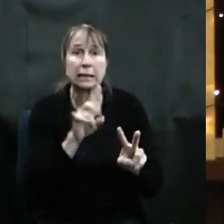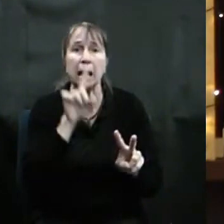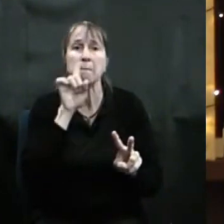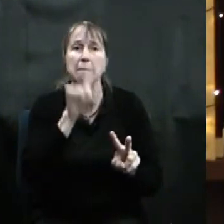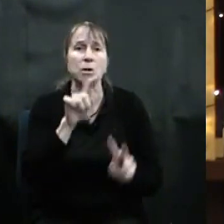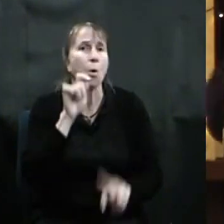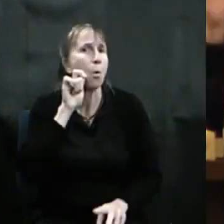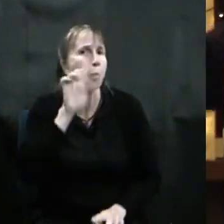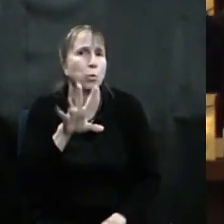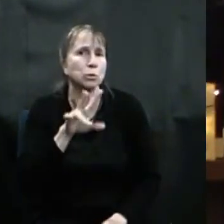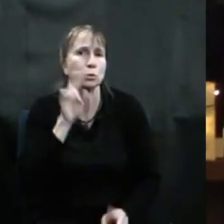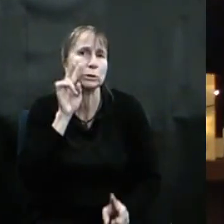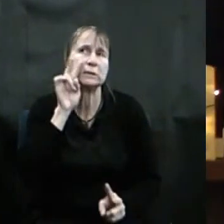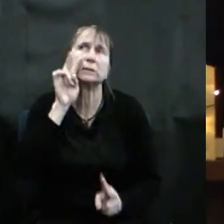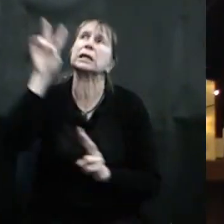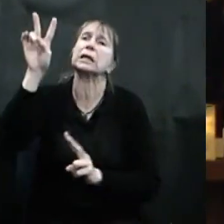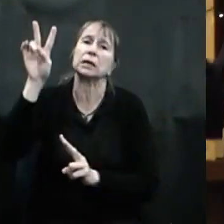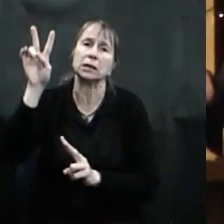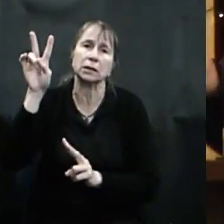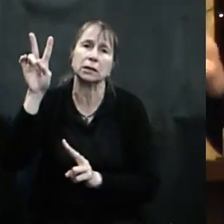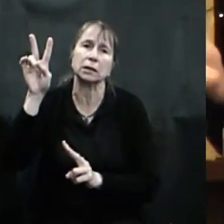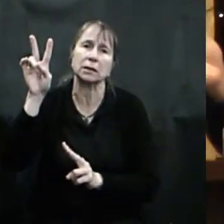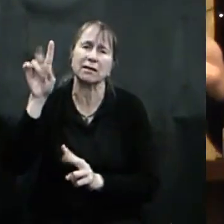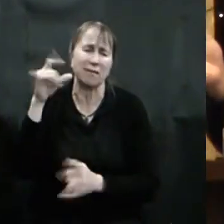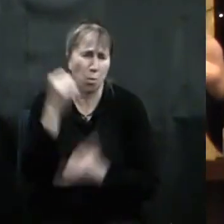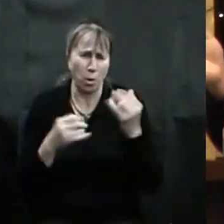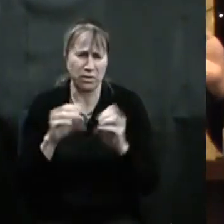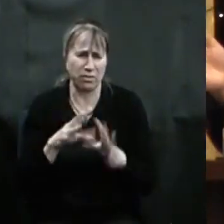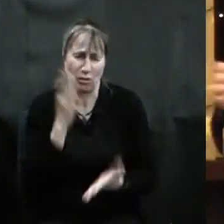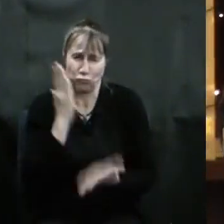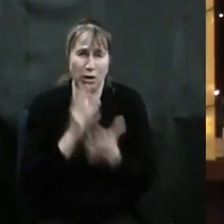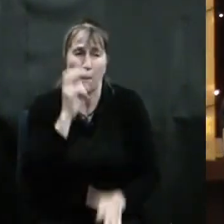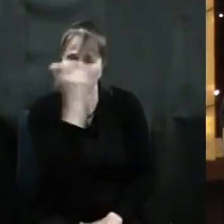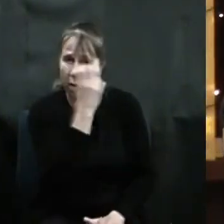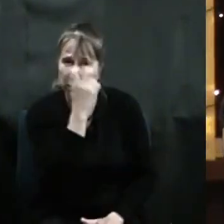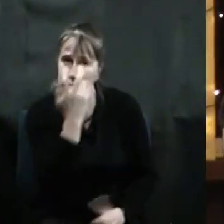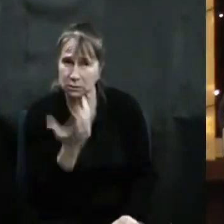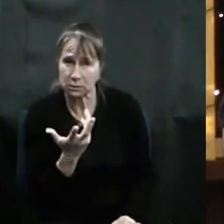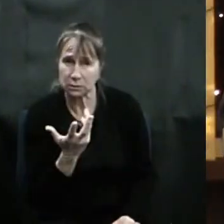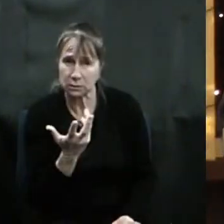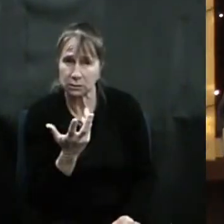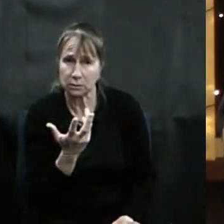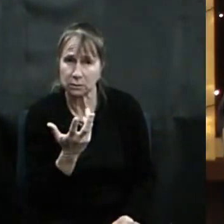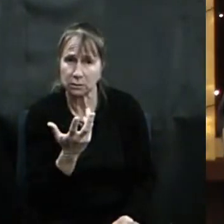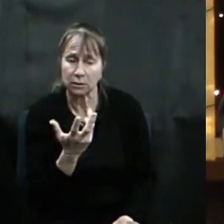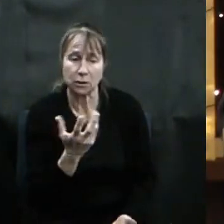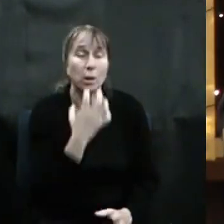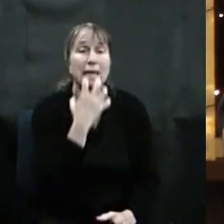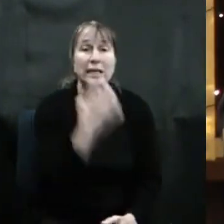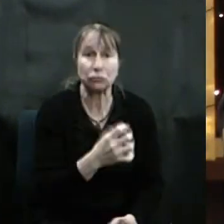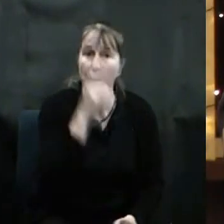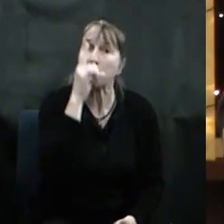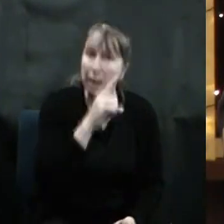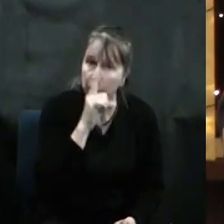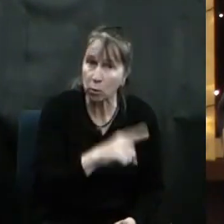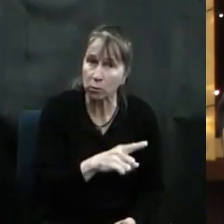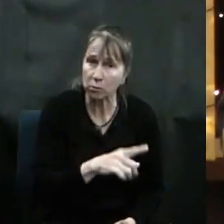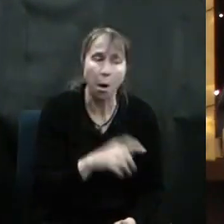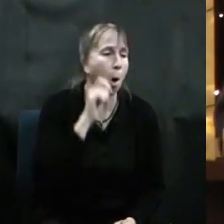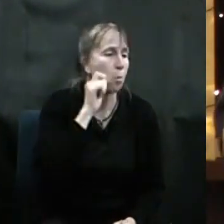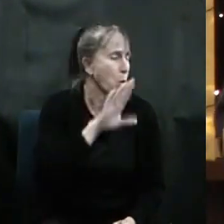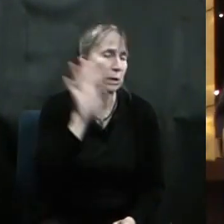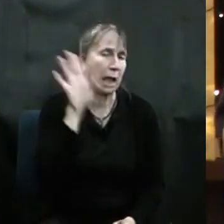itself. The God of the universe speaks, and Israel won't listen. Of